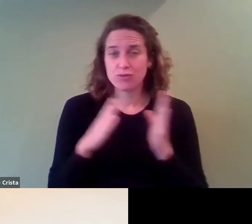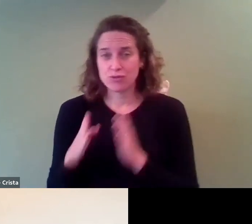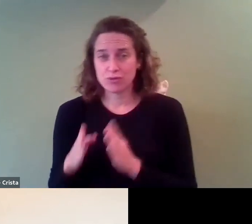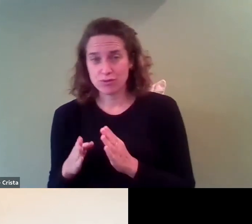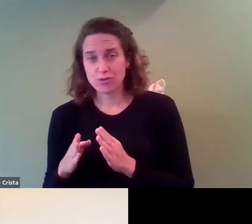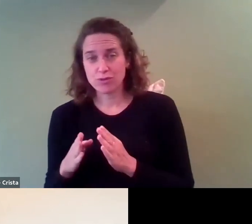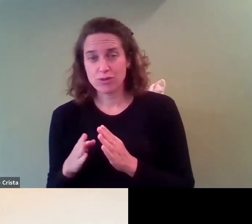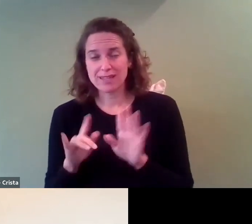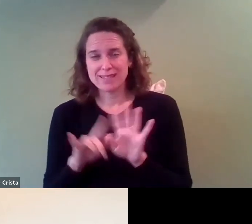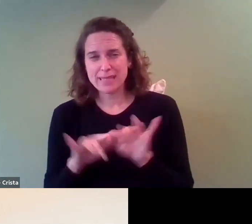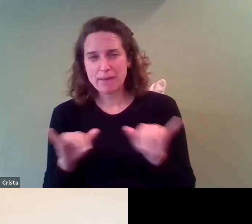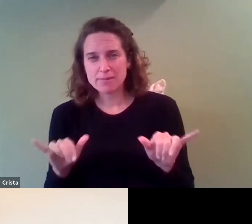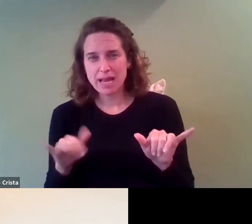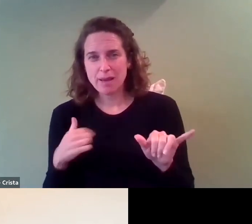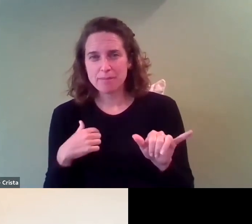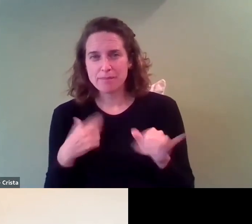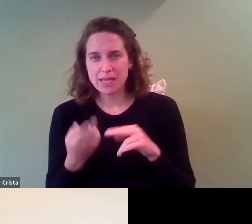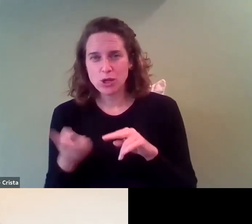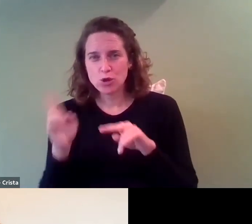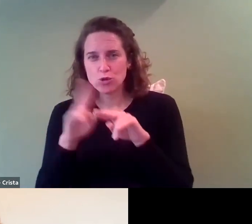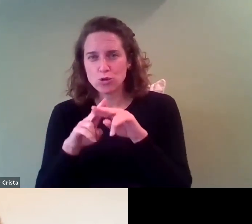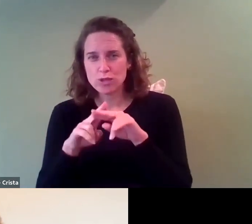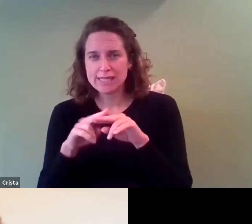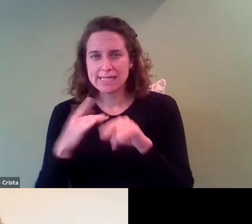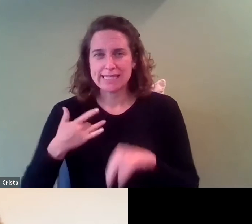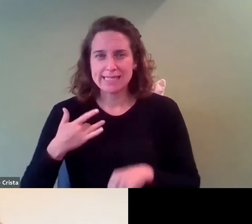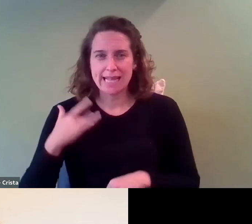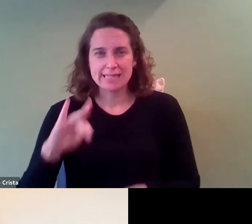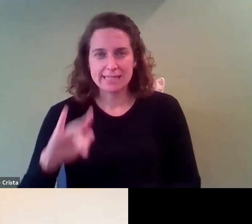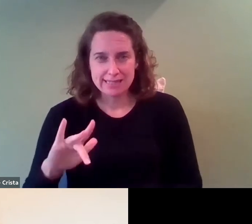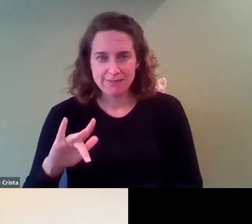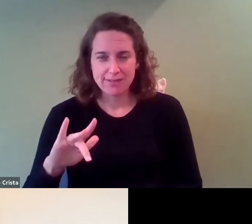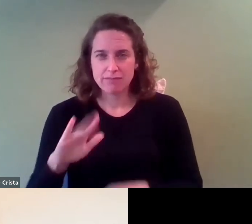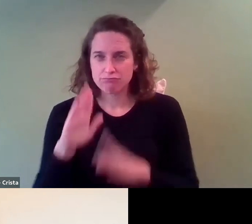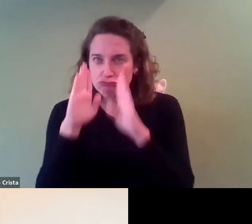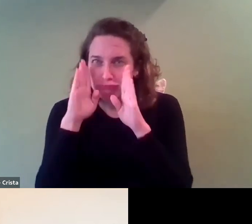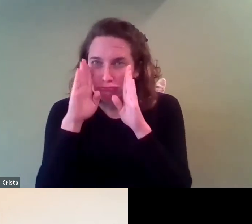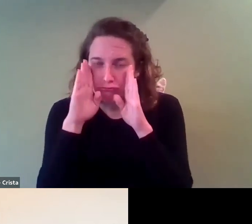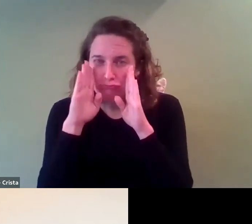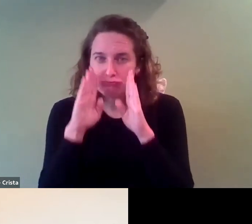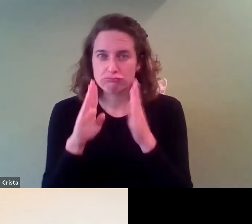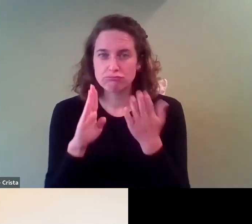increasing the precision, increasing the sensitivity that